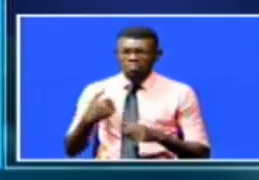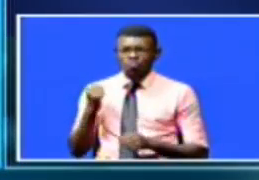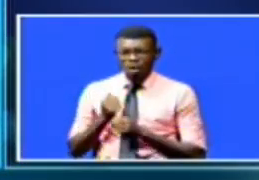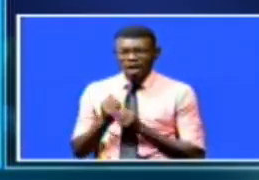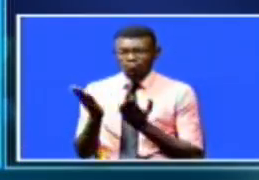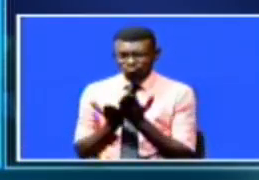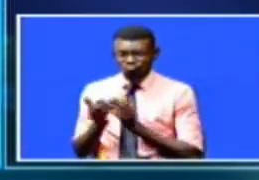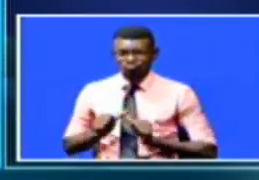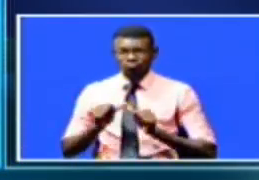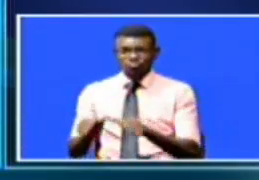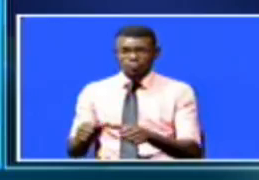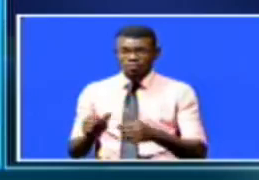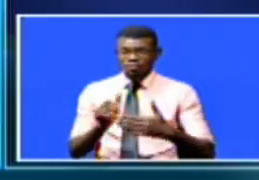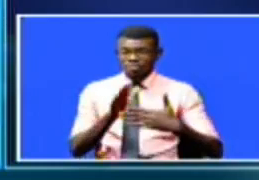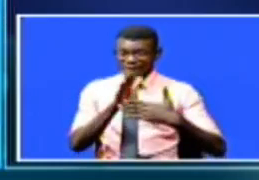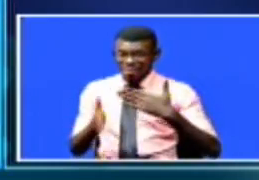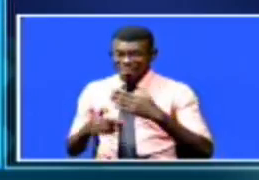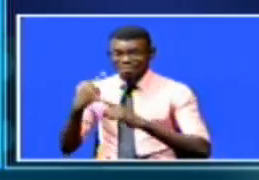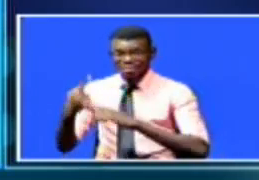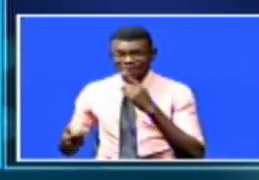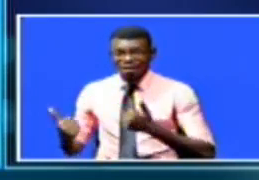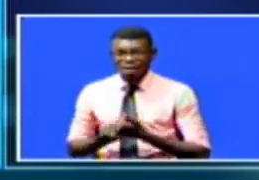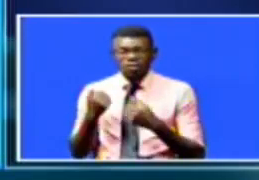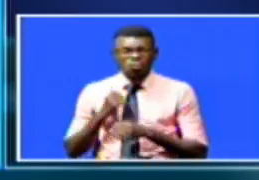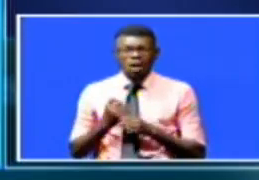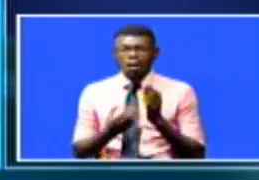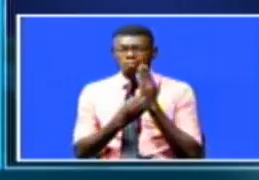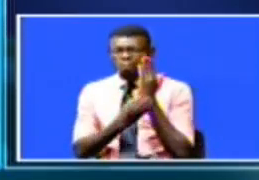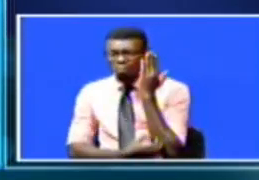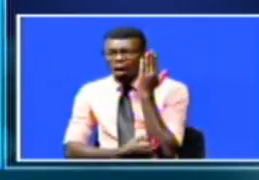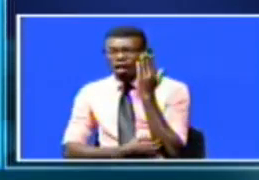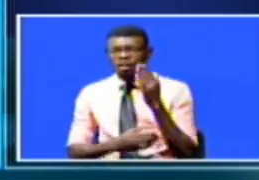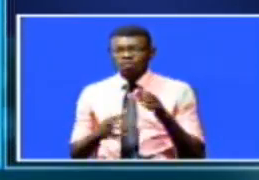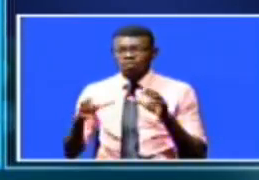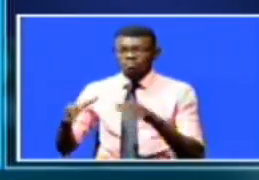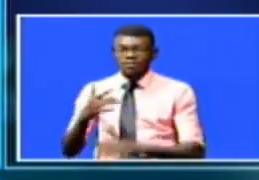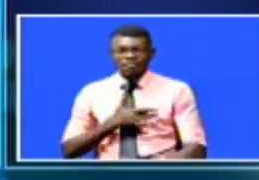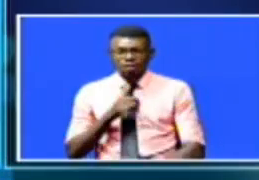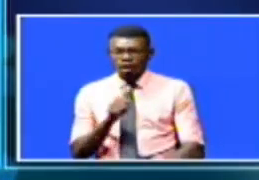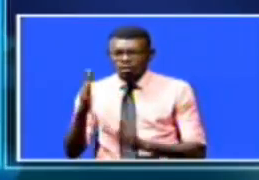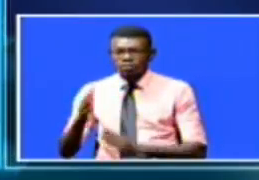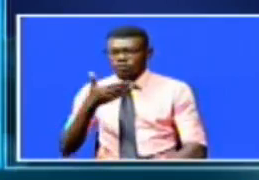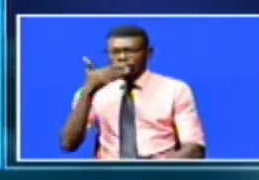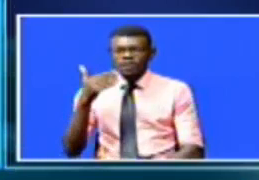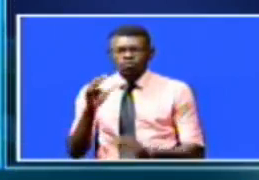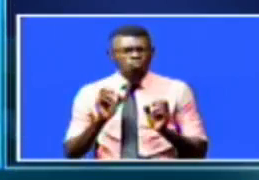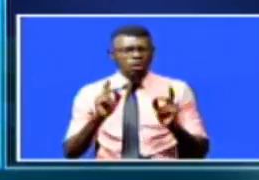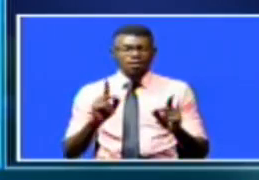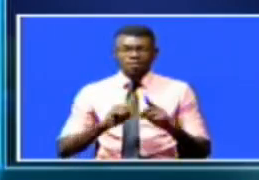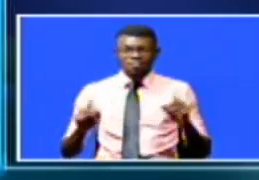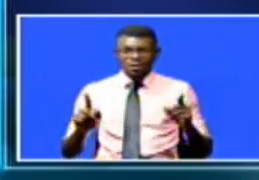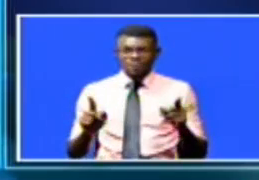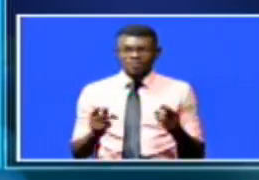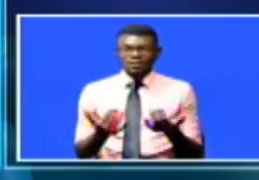end of the year, I've not done a good job, or the party feels like someone else should be given an opportunity, so be it. But for